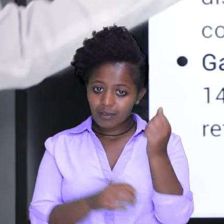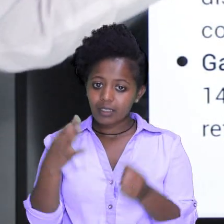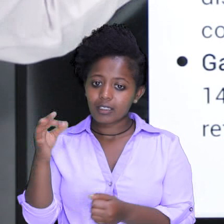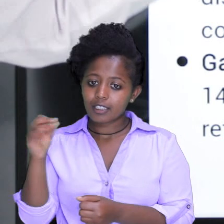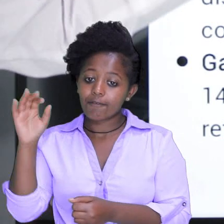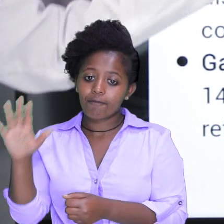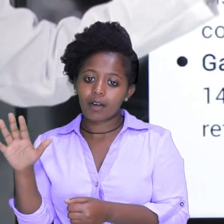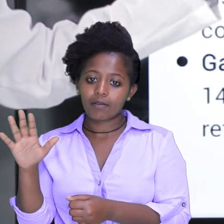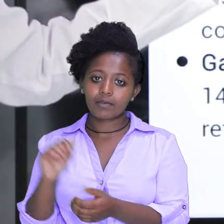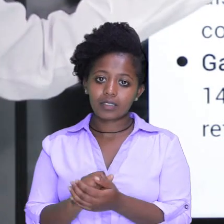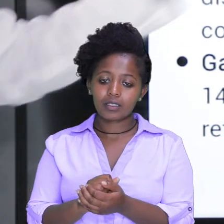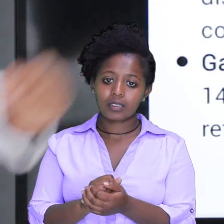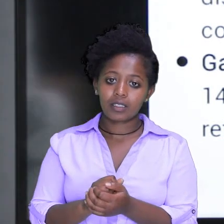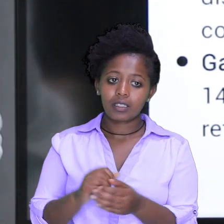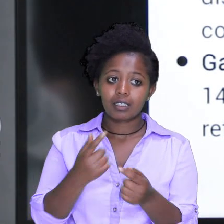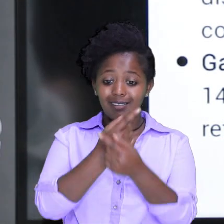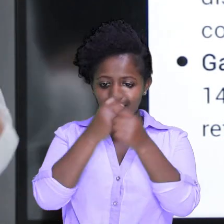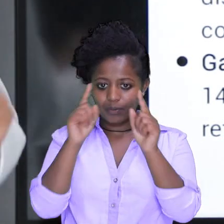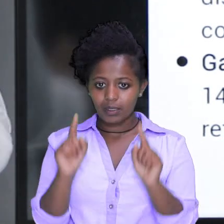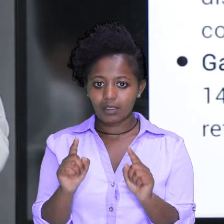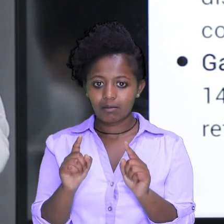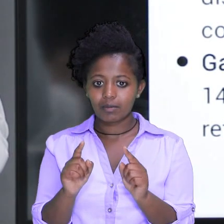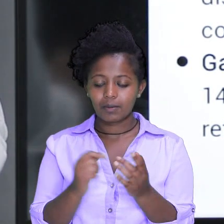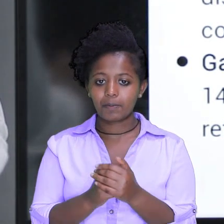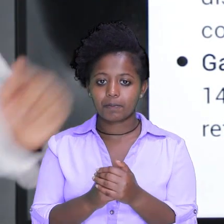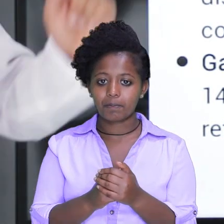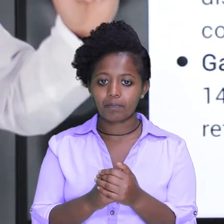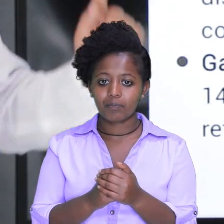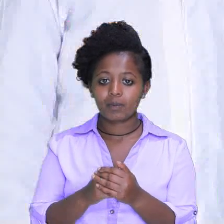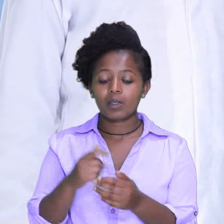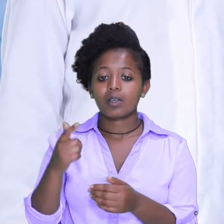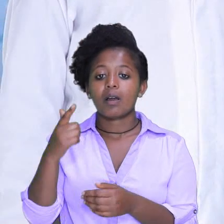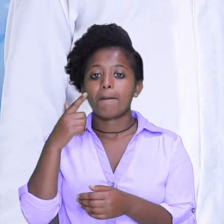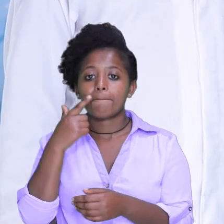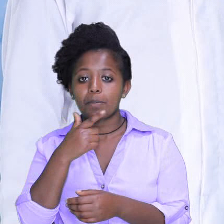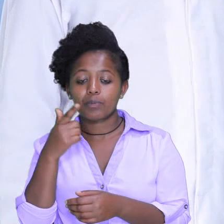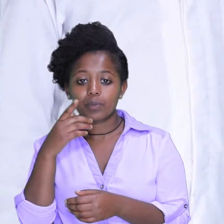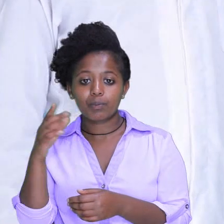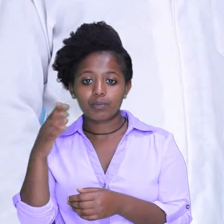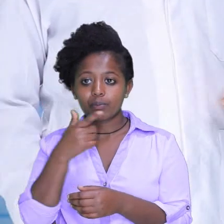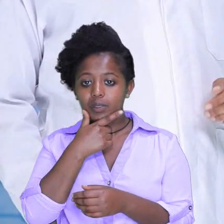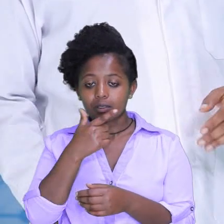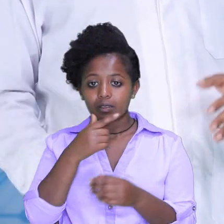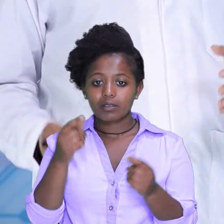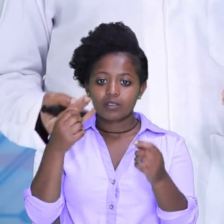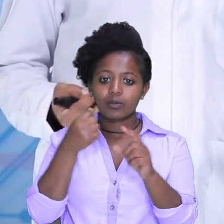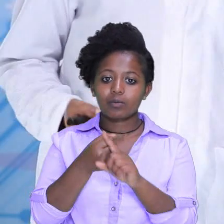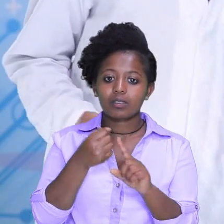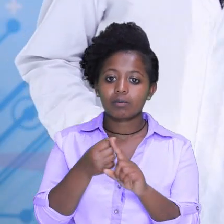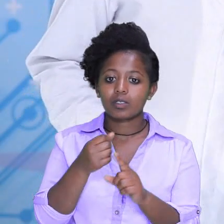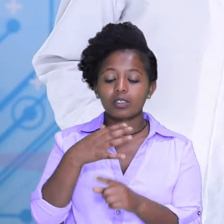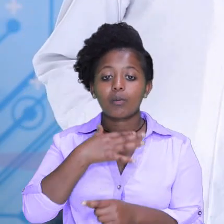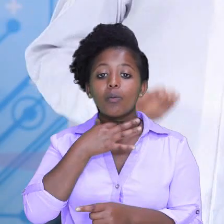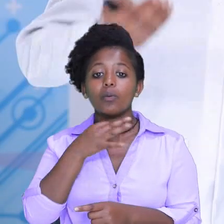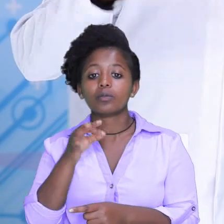1885 to lead the struggle for national independence. At the time, British worked to show difference between the